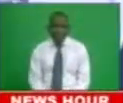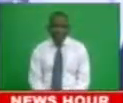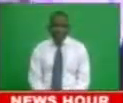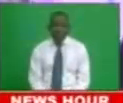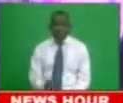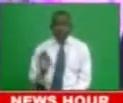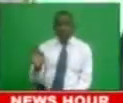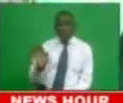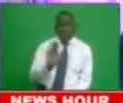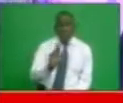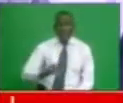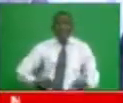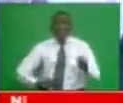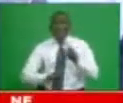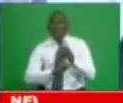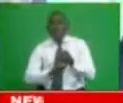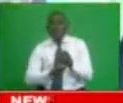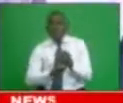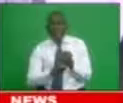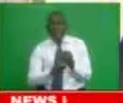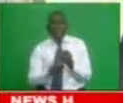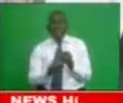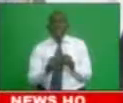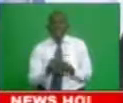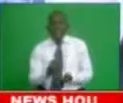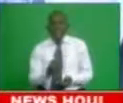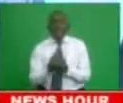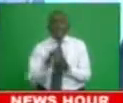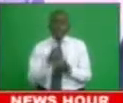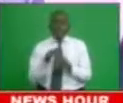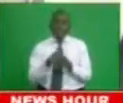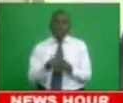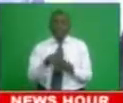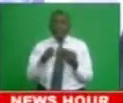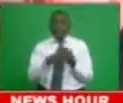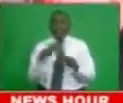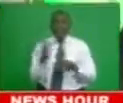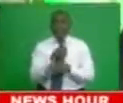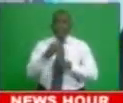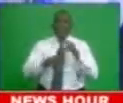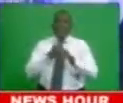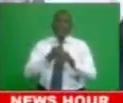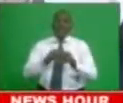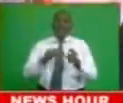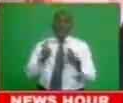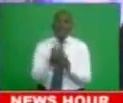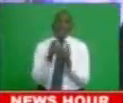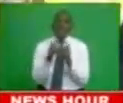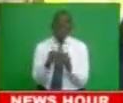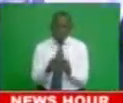Your support resulted in the bank winning international and local awards over the period.